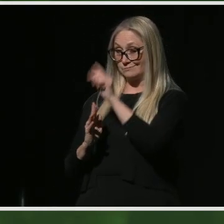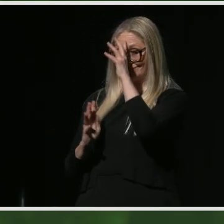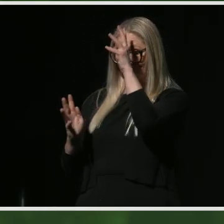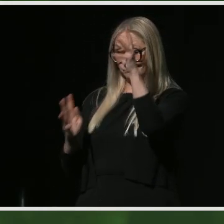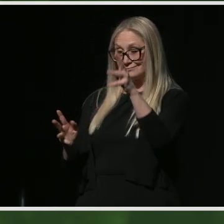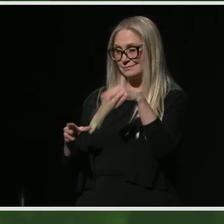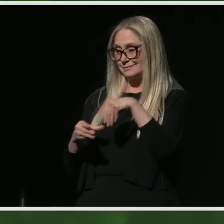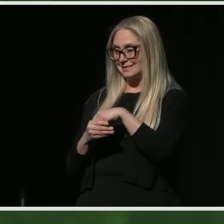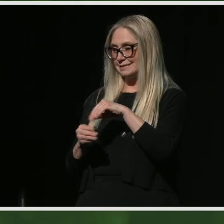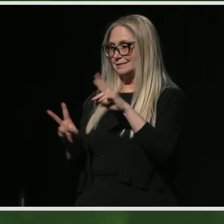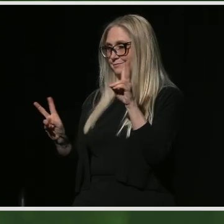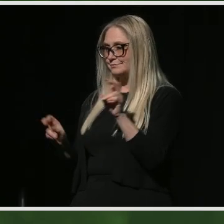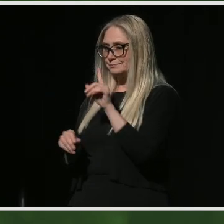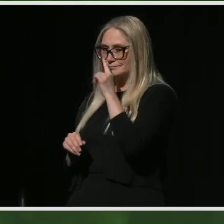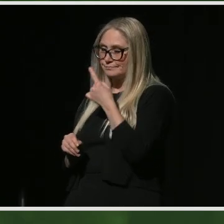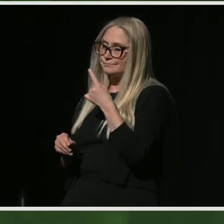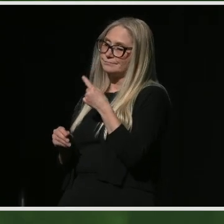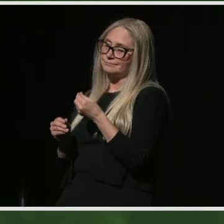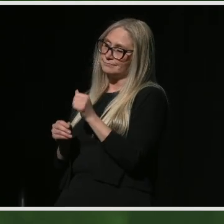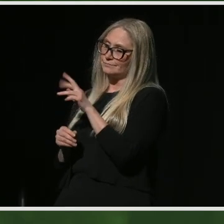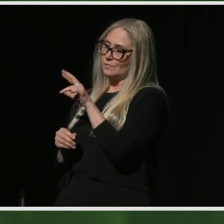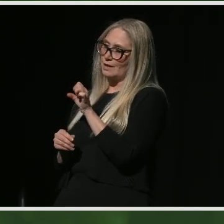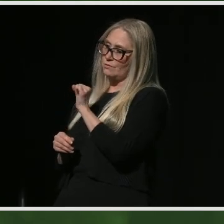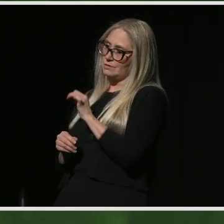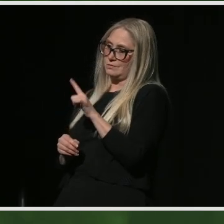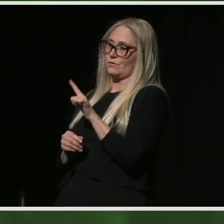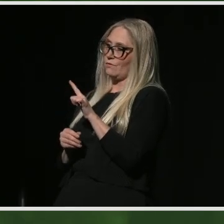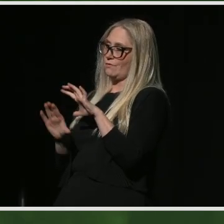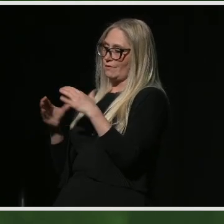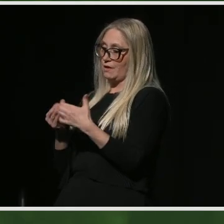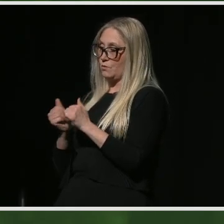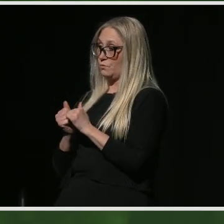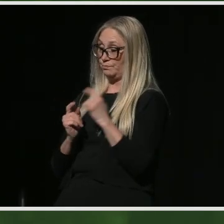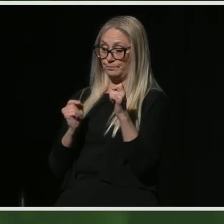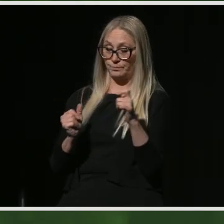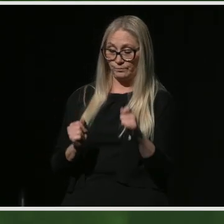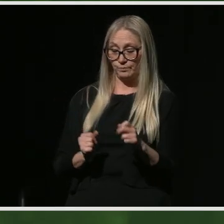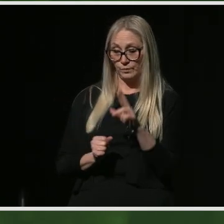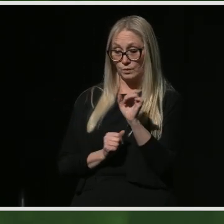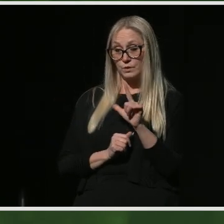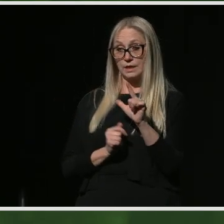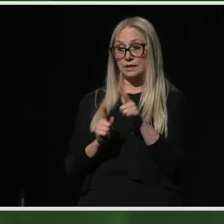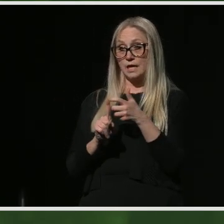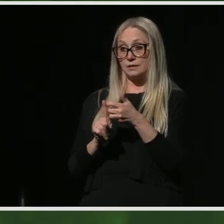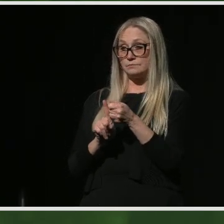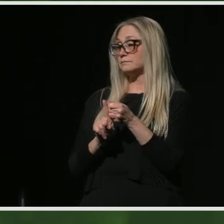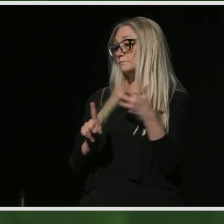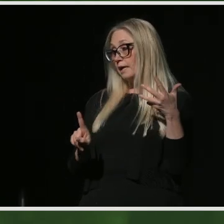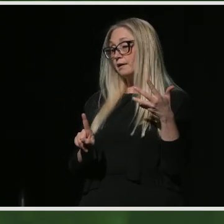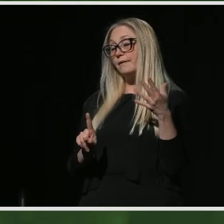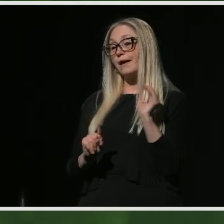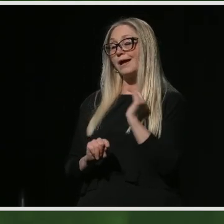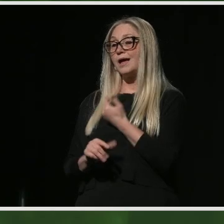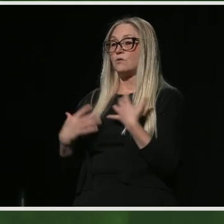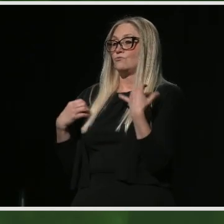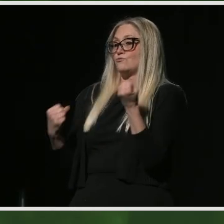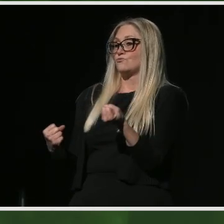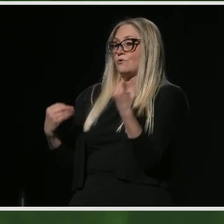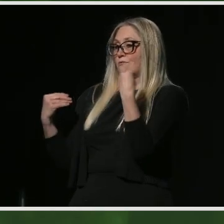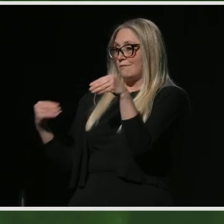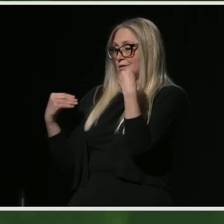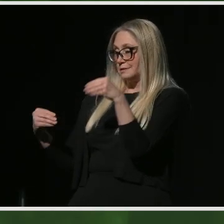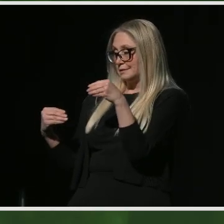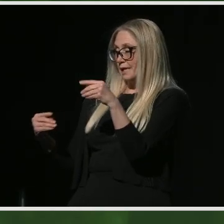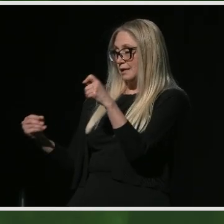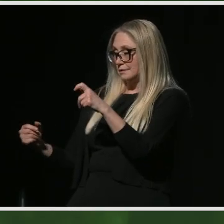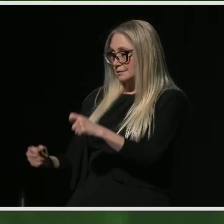aerosol category. With our rapid retail expansion, our strong sales velocities, our patented